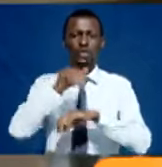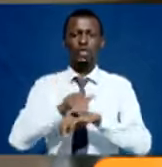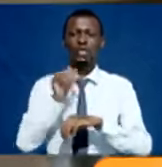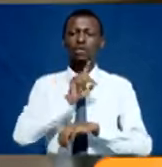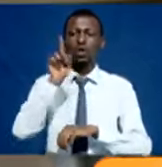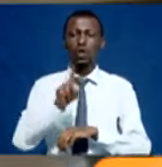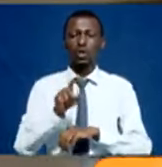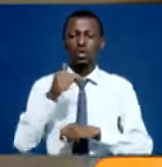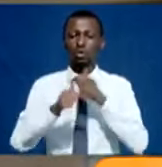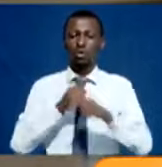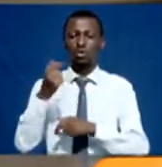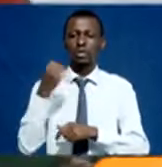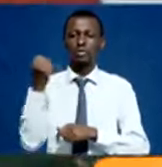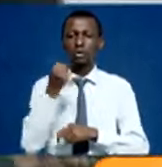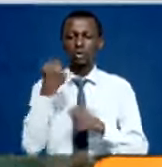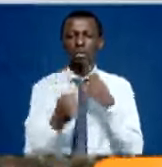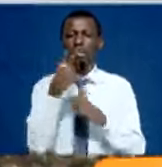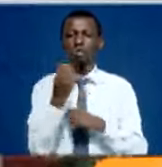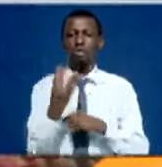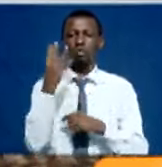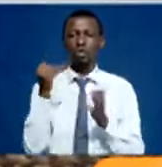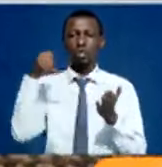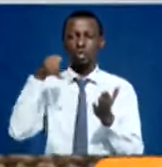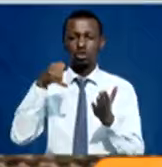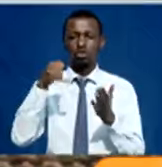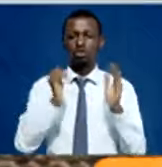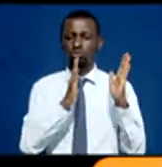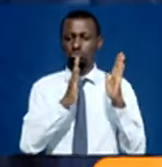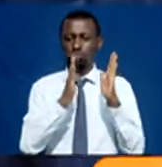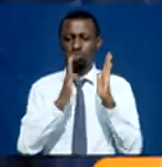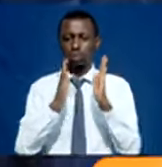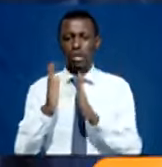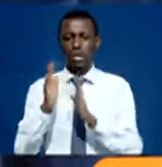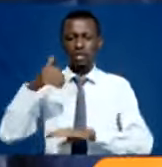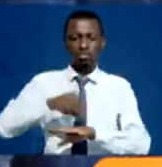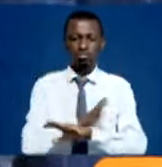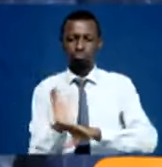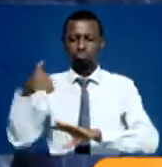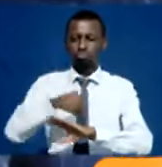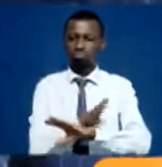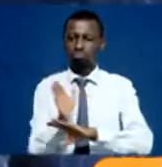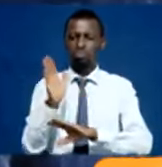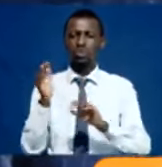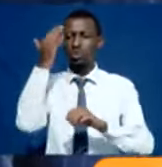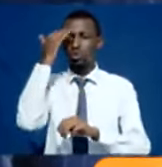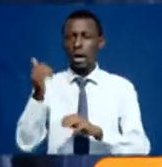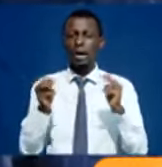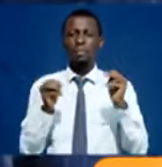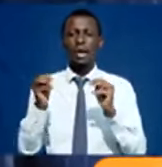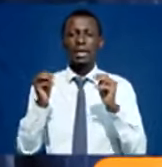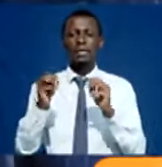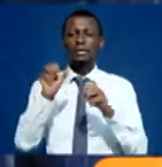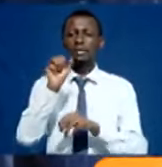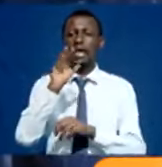a matter where she is accused of conspiracy to commit fraud by running an unlicensed circle.